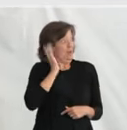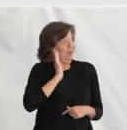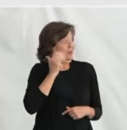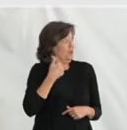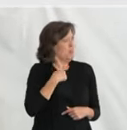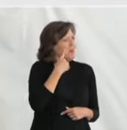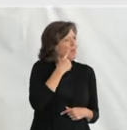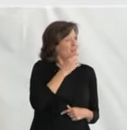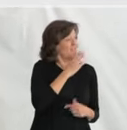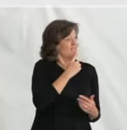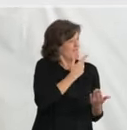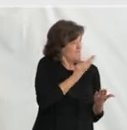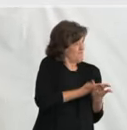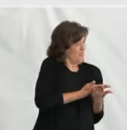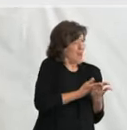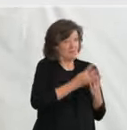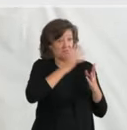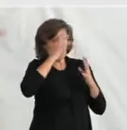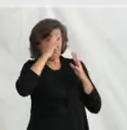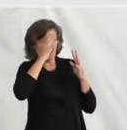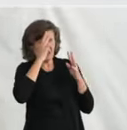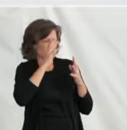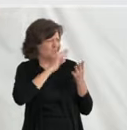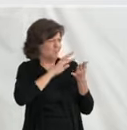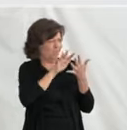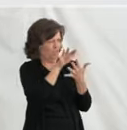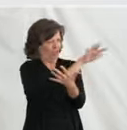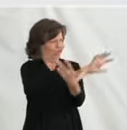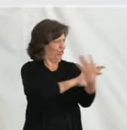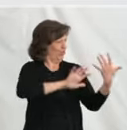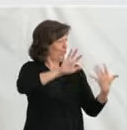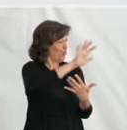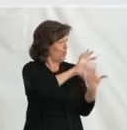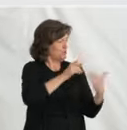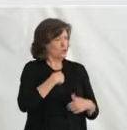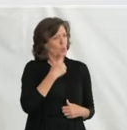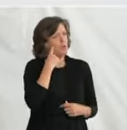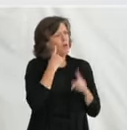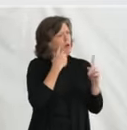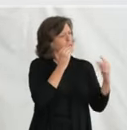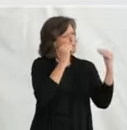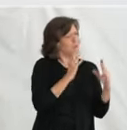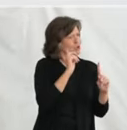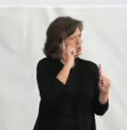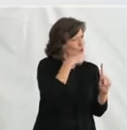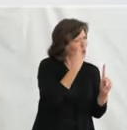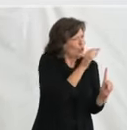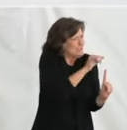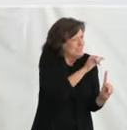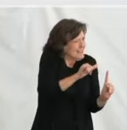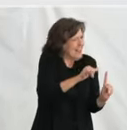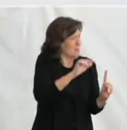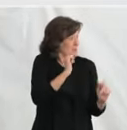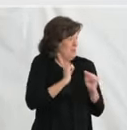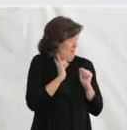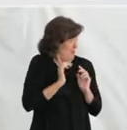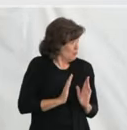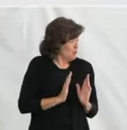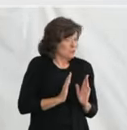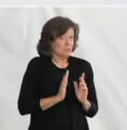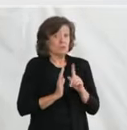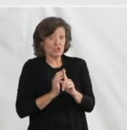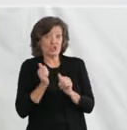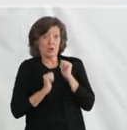and so we thought if our teacher looked like Linda Carter, and Linda Carter played Wonder Woman on television, we jumped to the